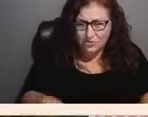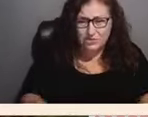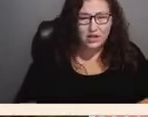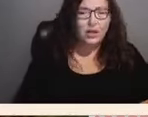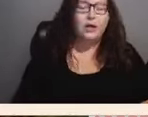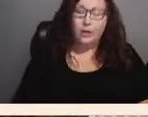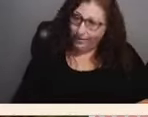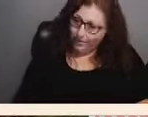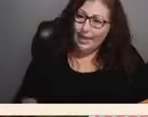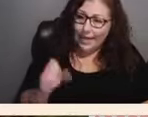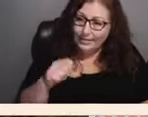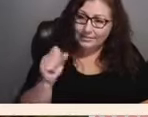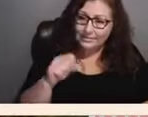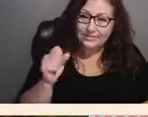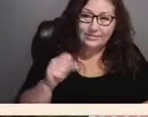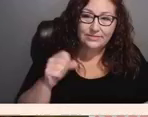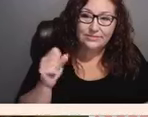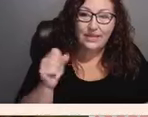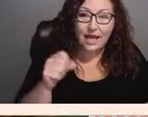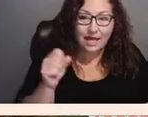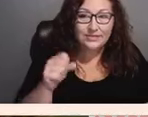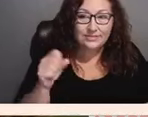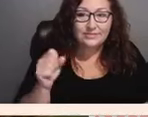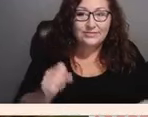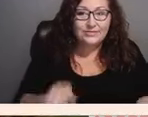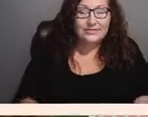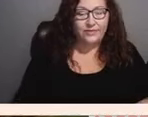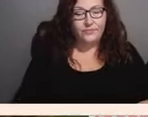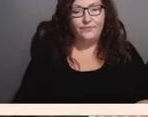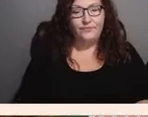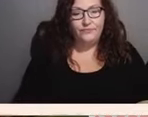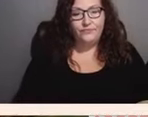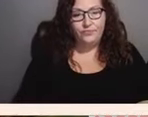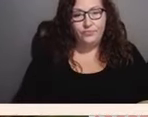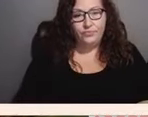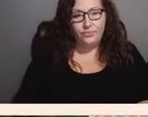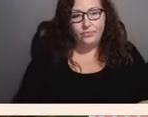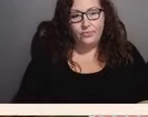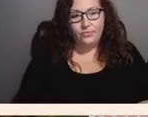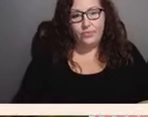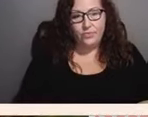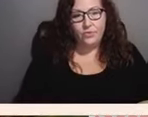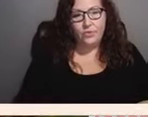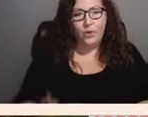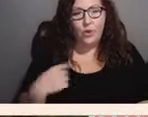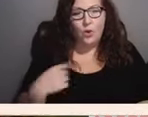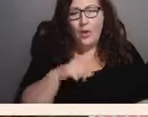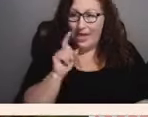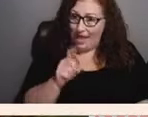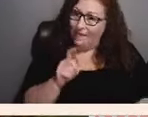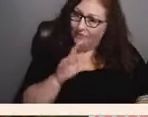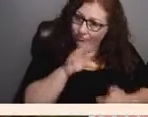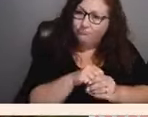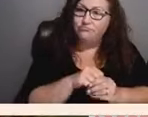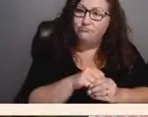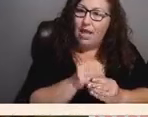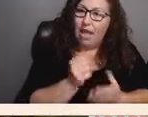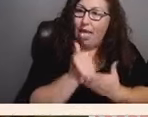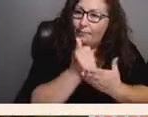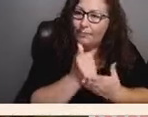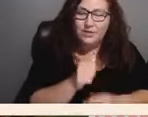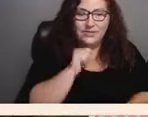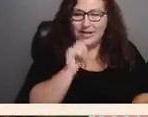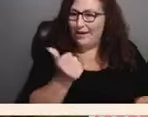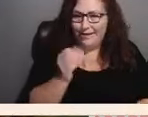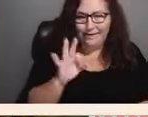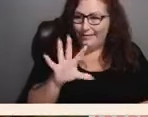Yes. Yes. You know, we got to chip in. It's not 1950s.